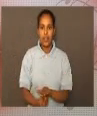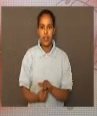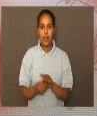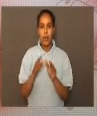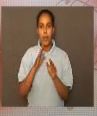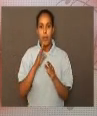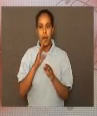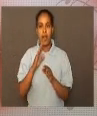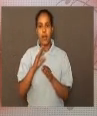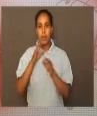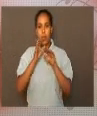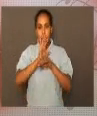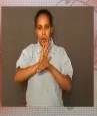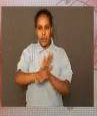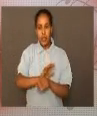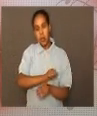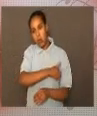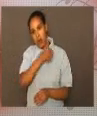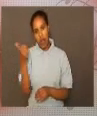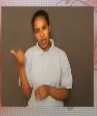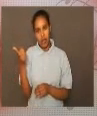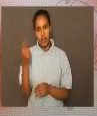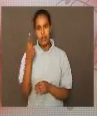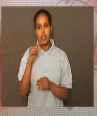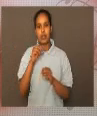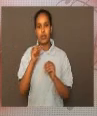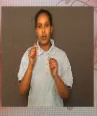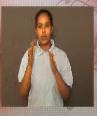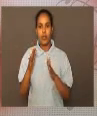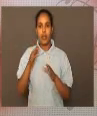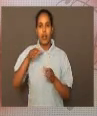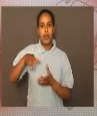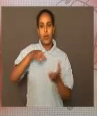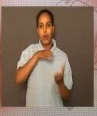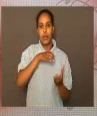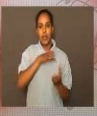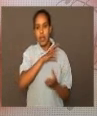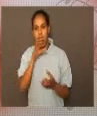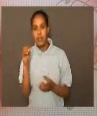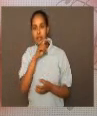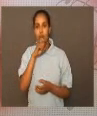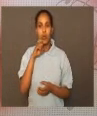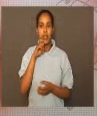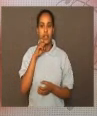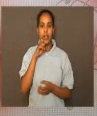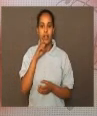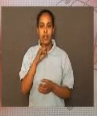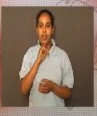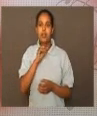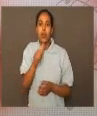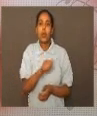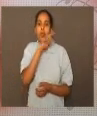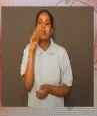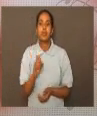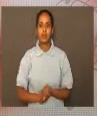by pressure, whereas the solubility of liquids and solids is not.